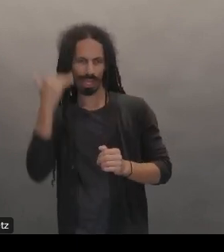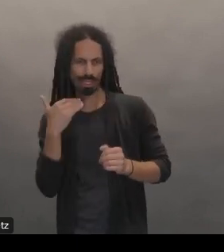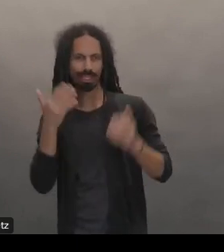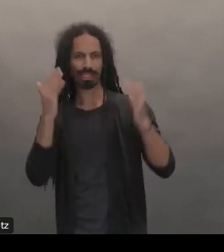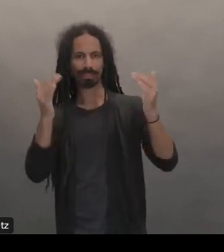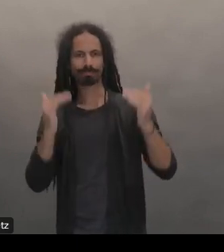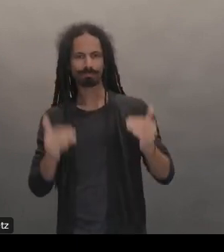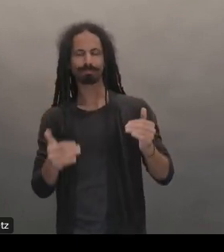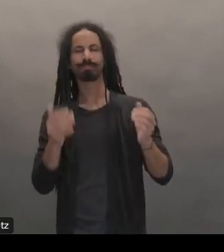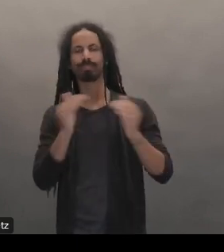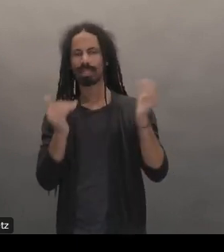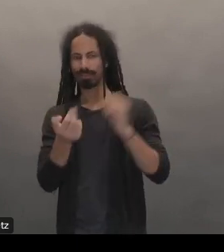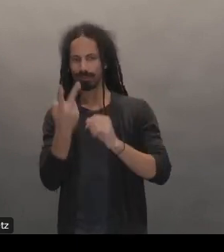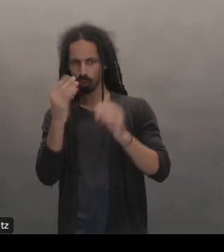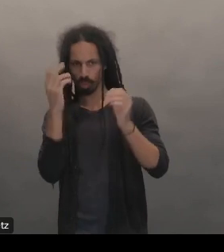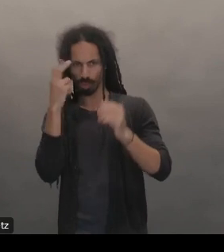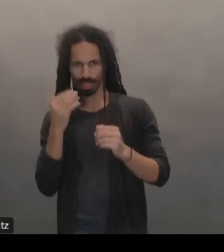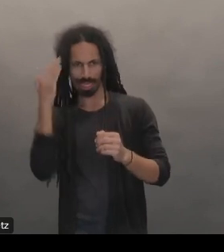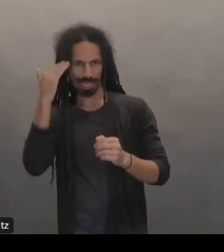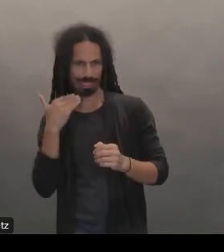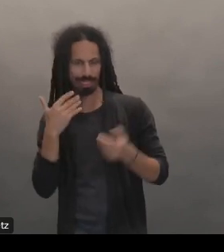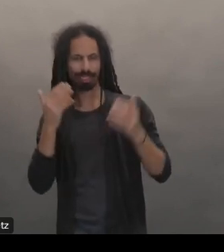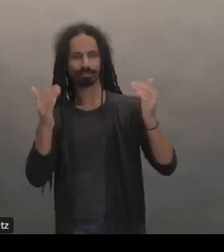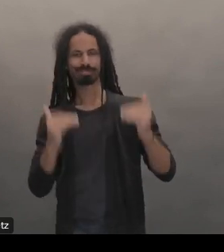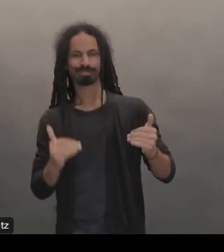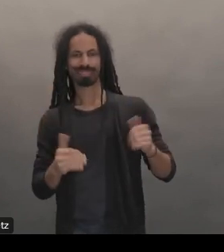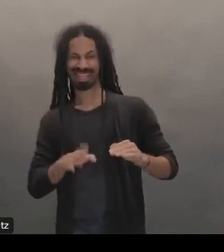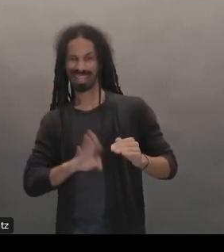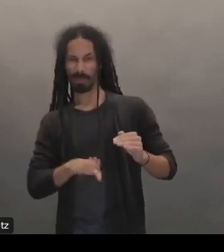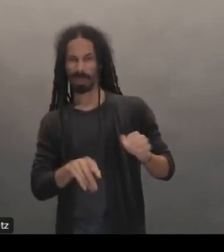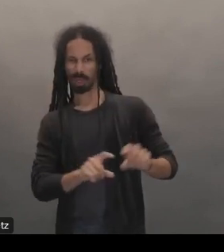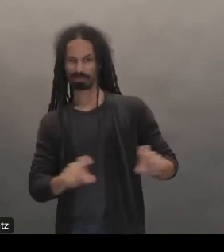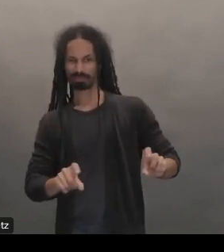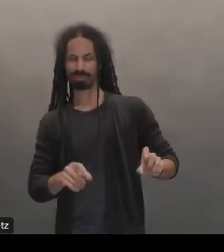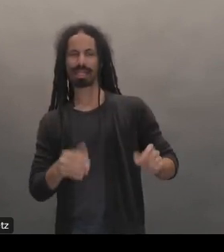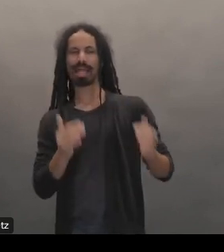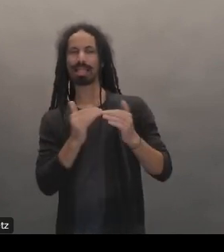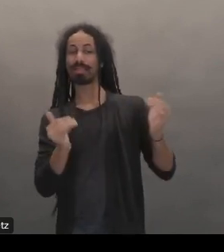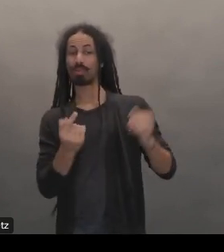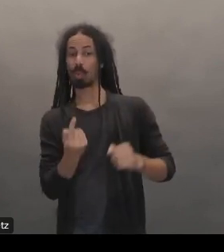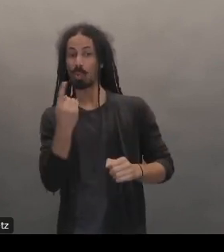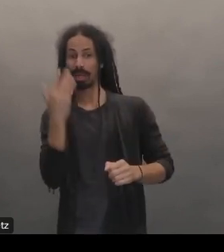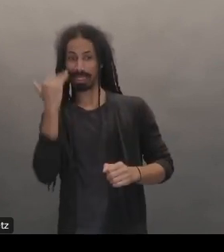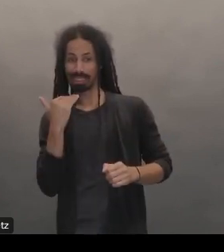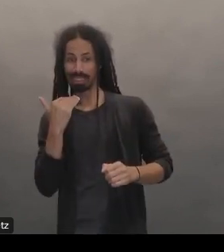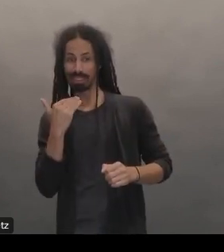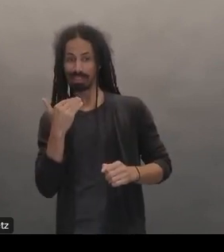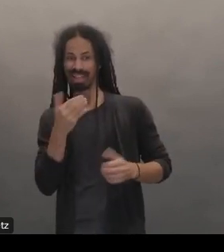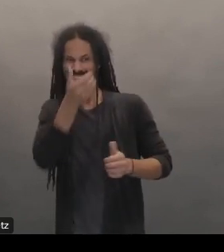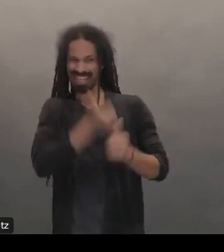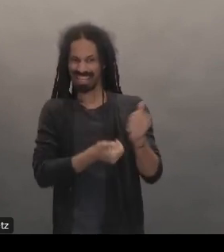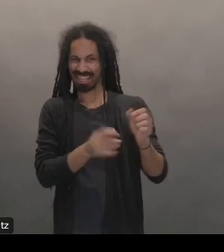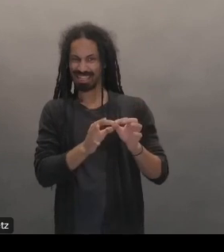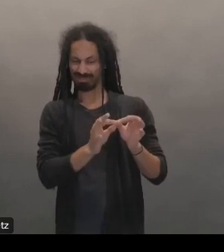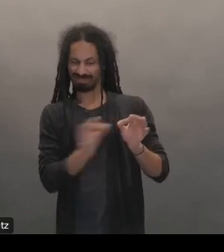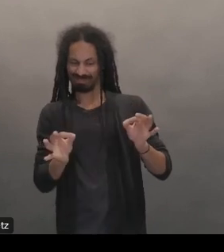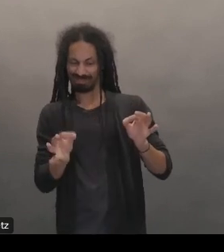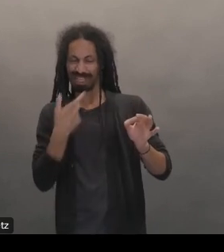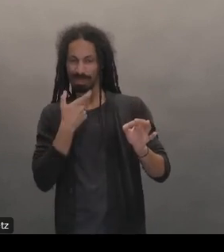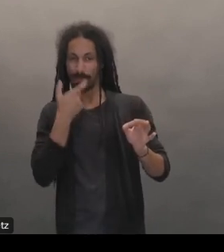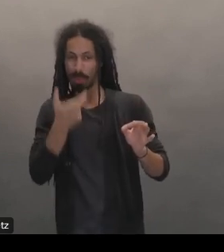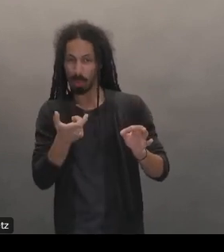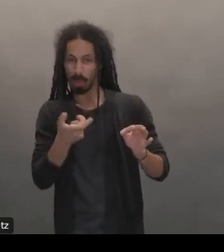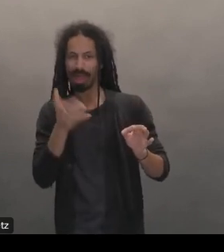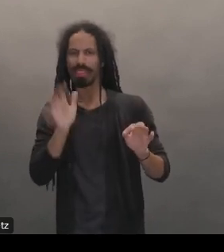level 2 heading, and then at the bottom, near the bottom, you see level 1 heading. Those bolded text parts are what we're talking about here, right?